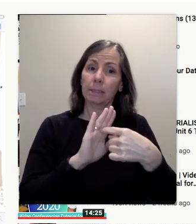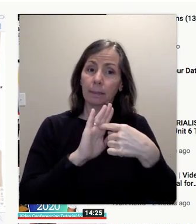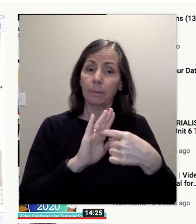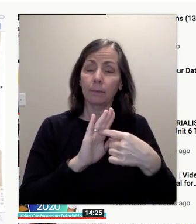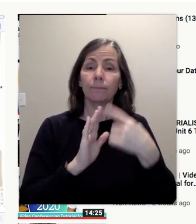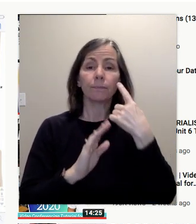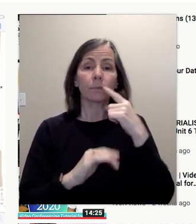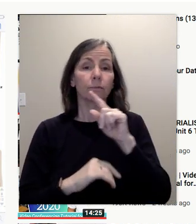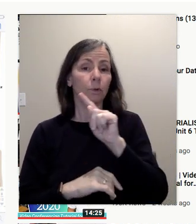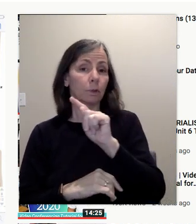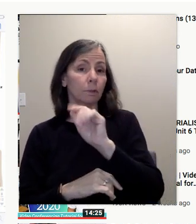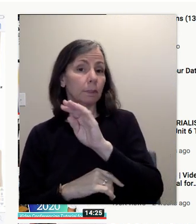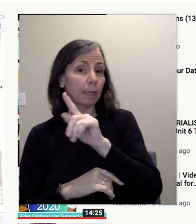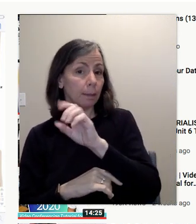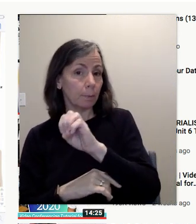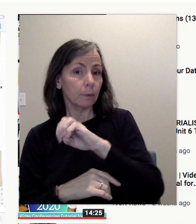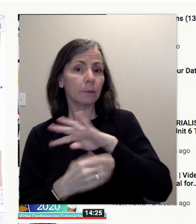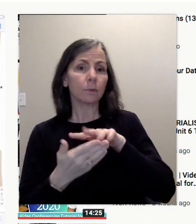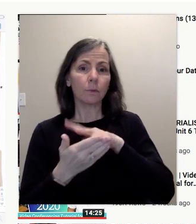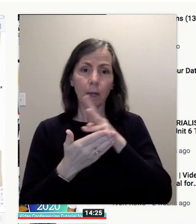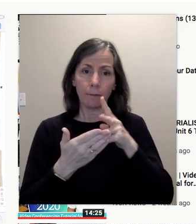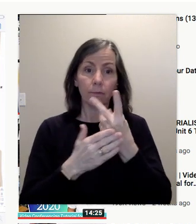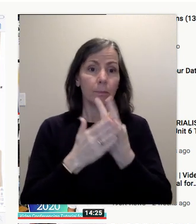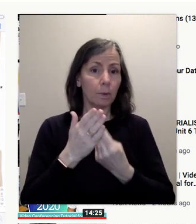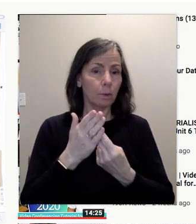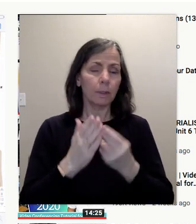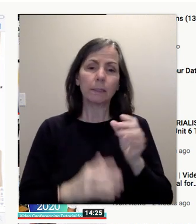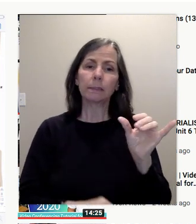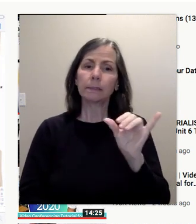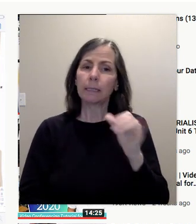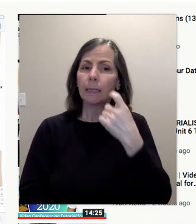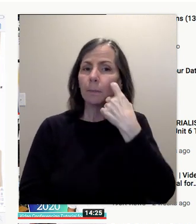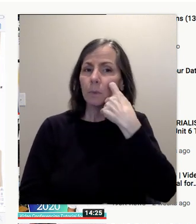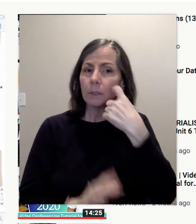table, just like we did in our notes.